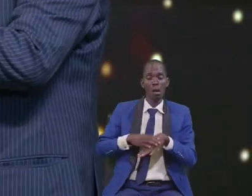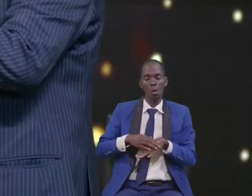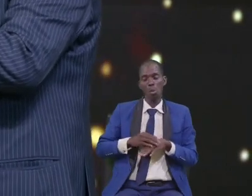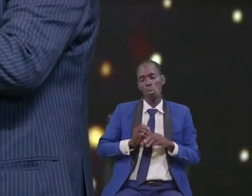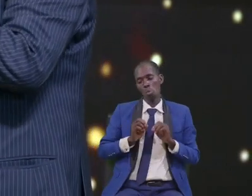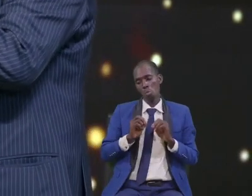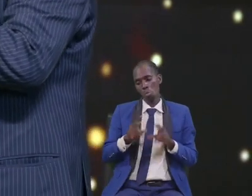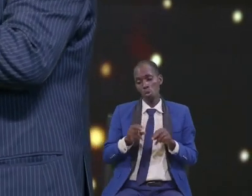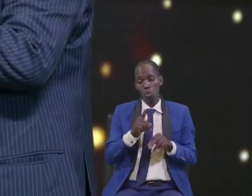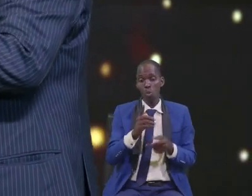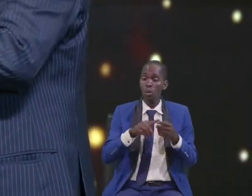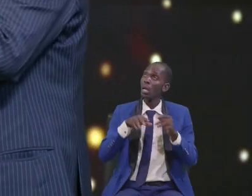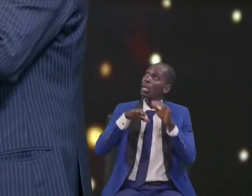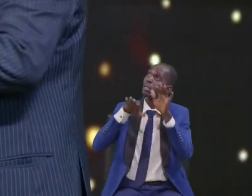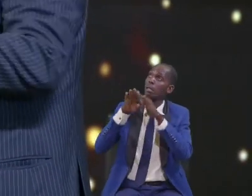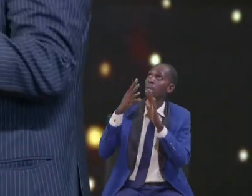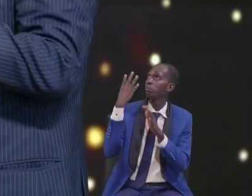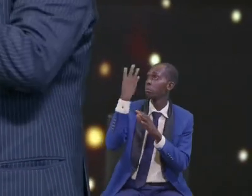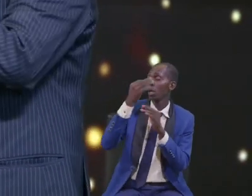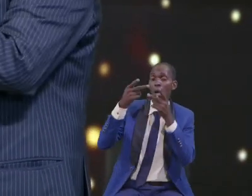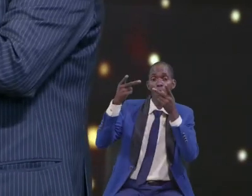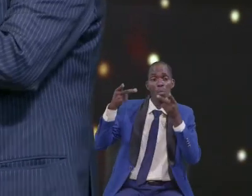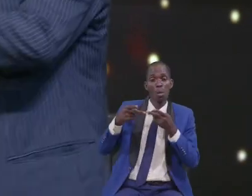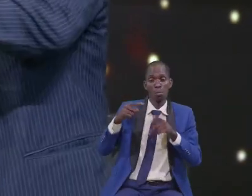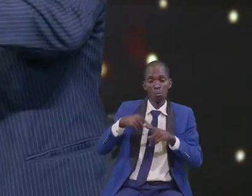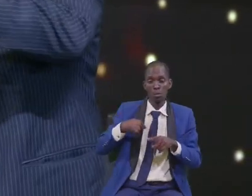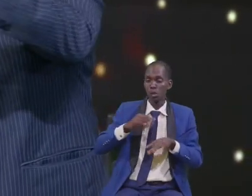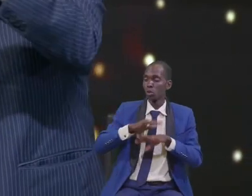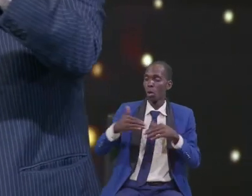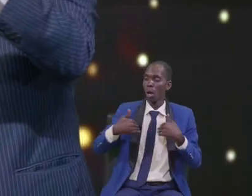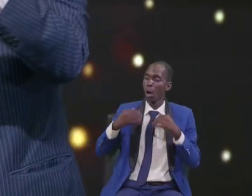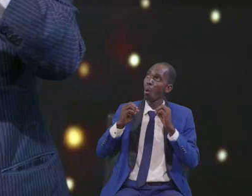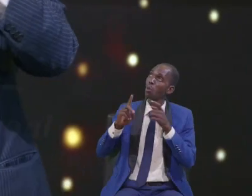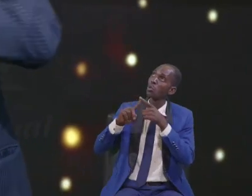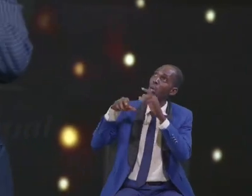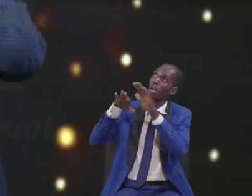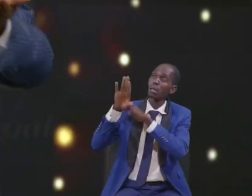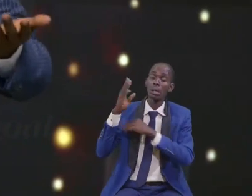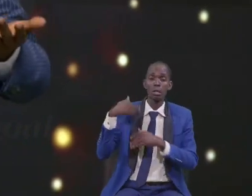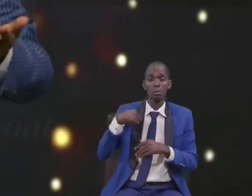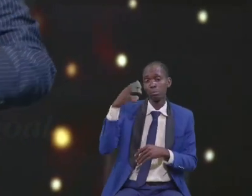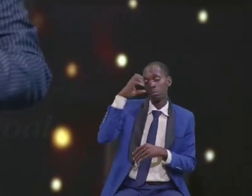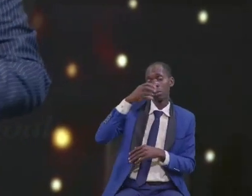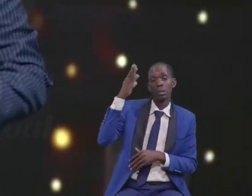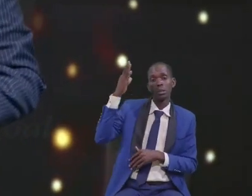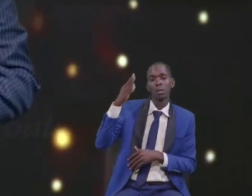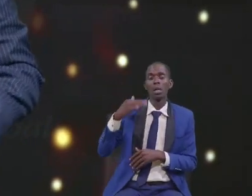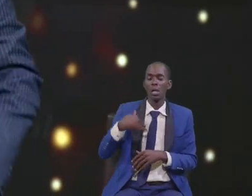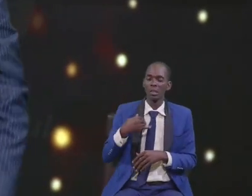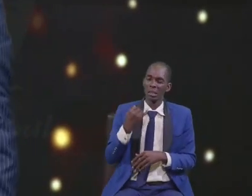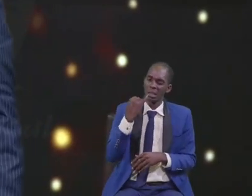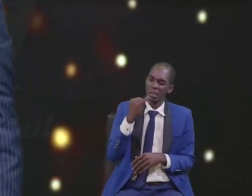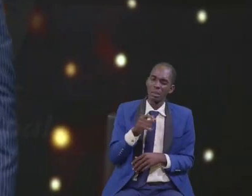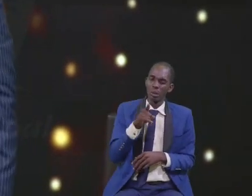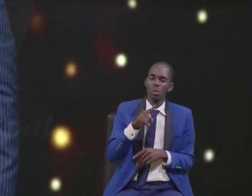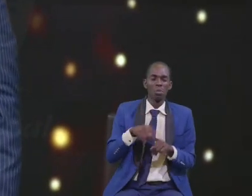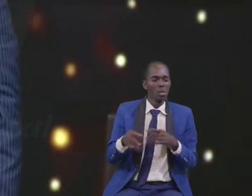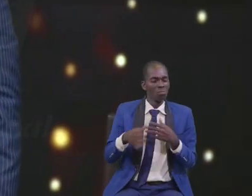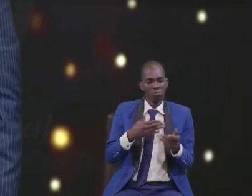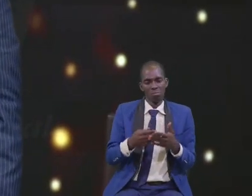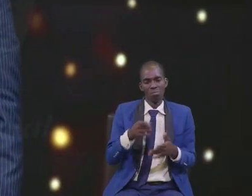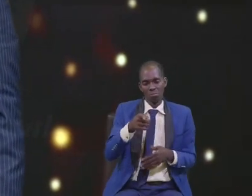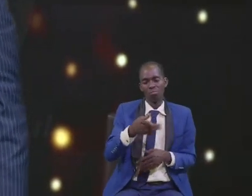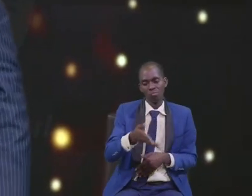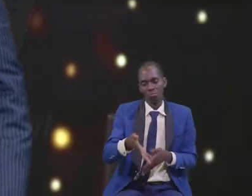to glory, and I don't have the chance to move to glory. Okay, I envy you, but go ahead. Satan